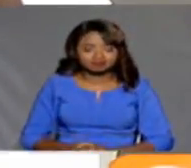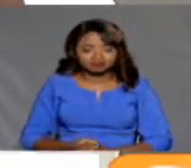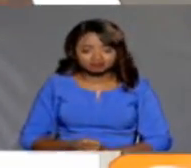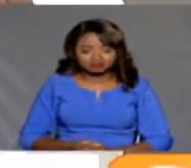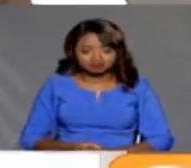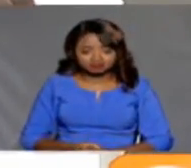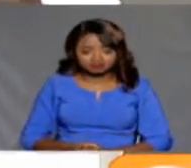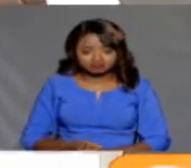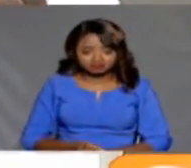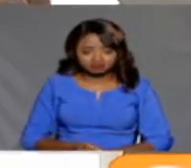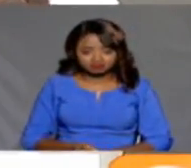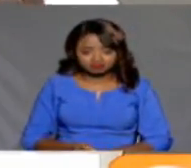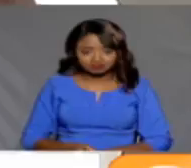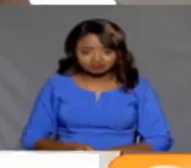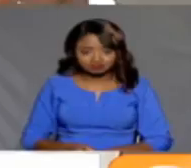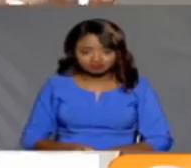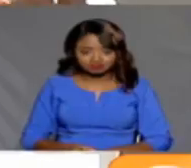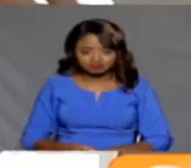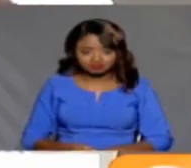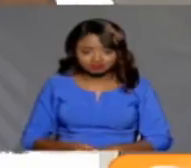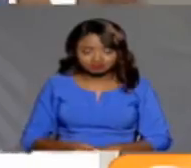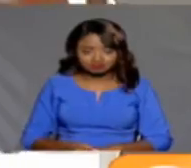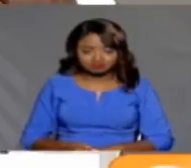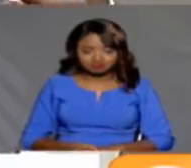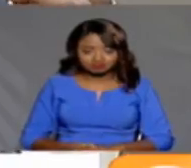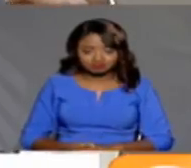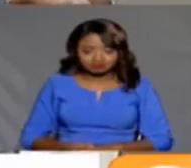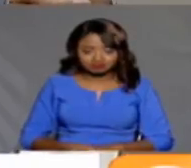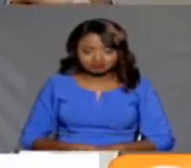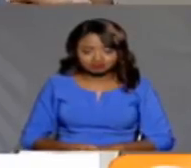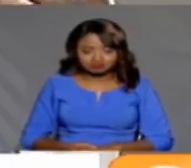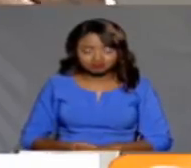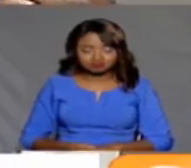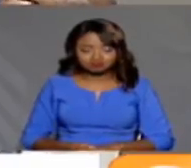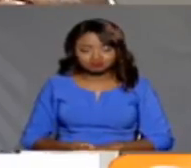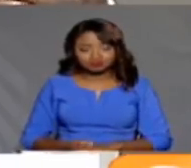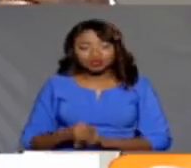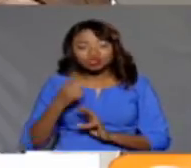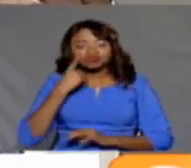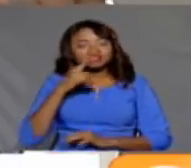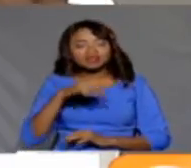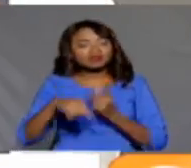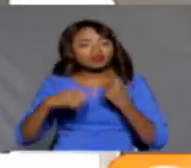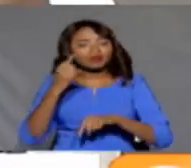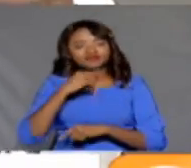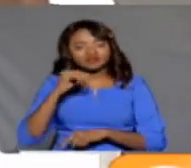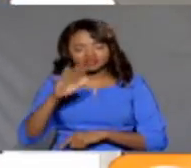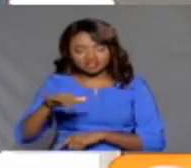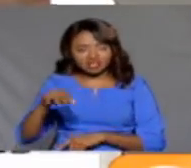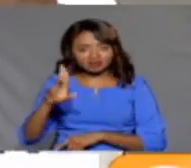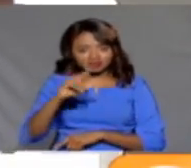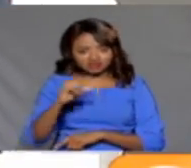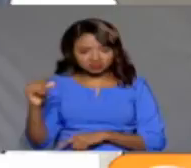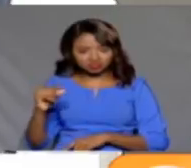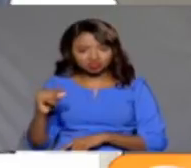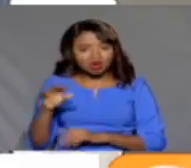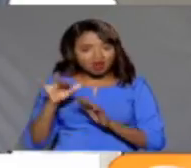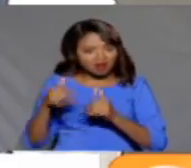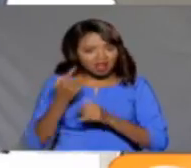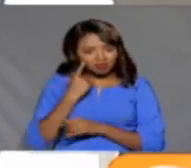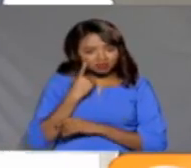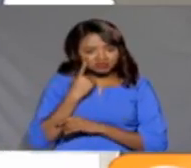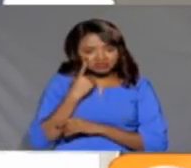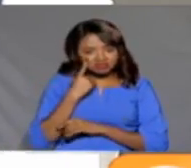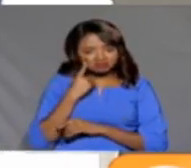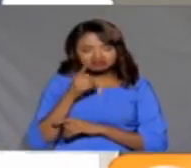the Uasin Gishu vote, where he won, where Punguza mizigo won, is now starting to look like